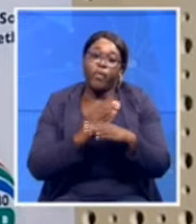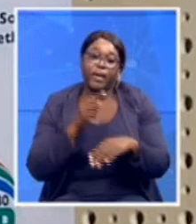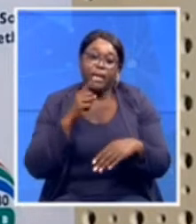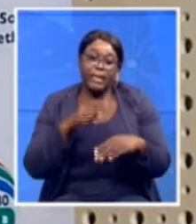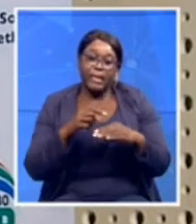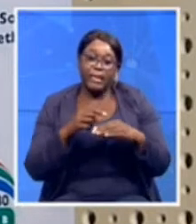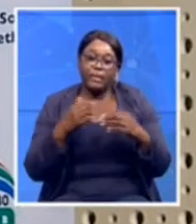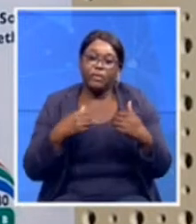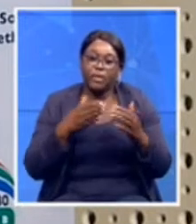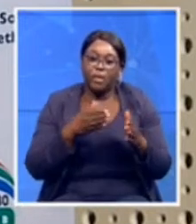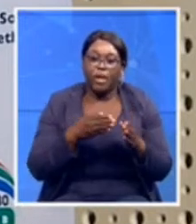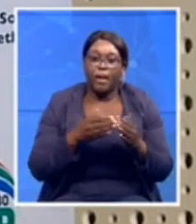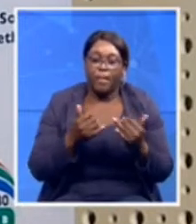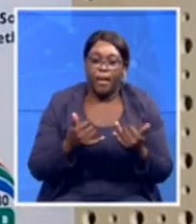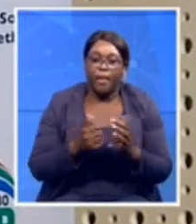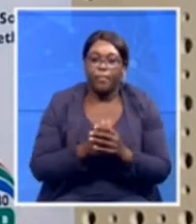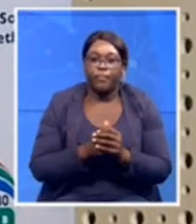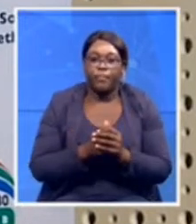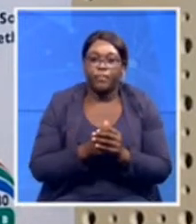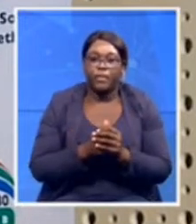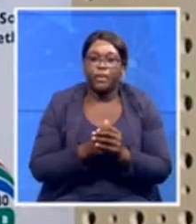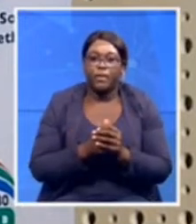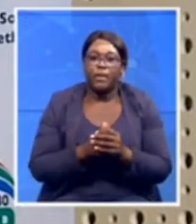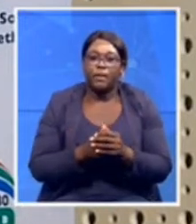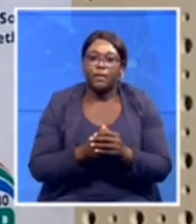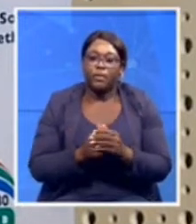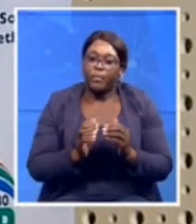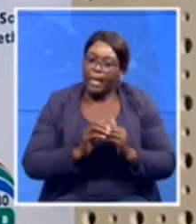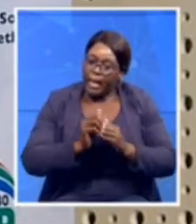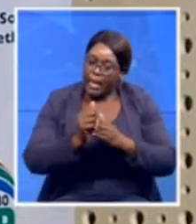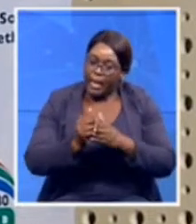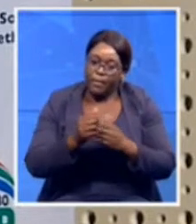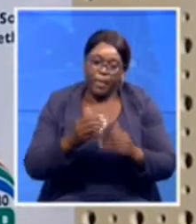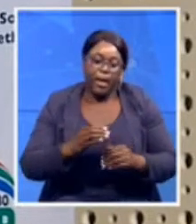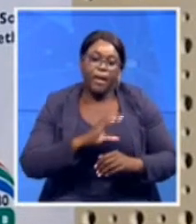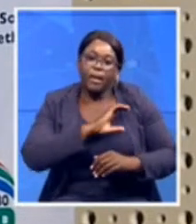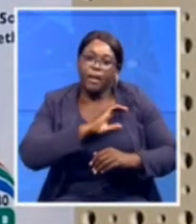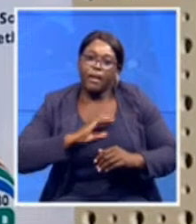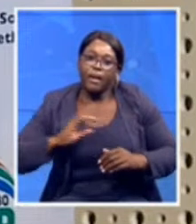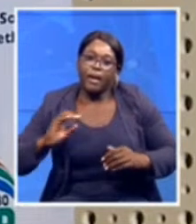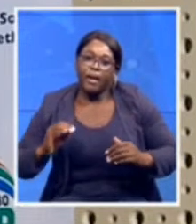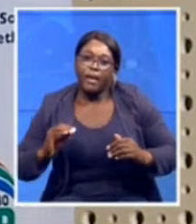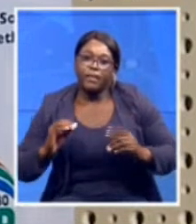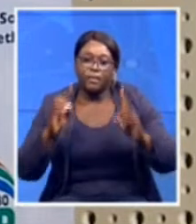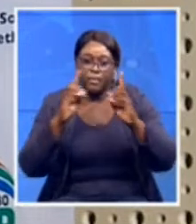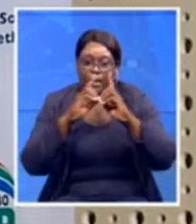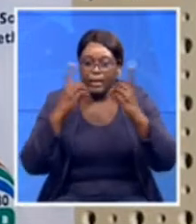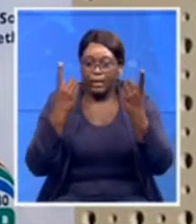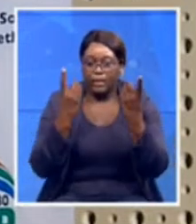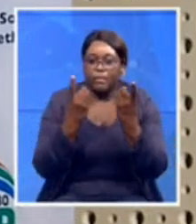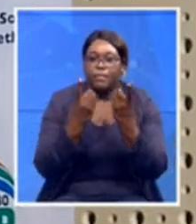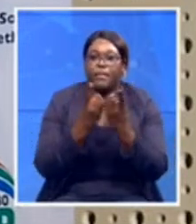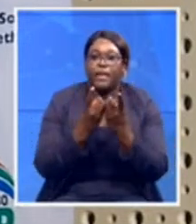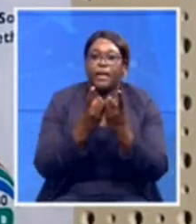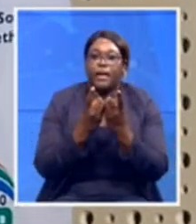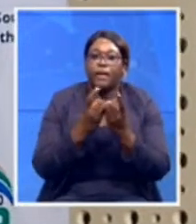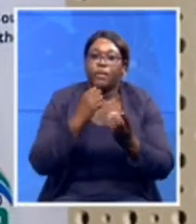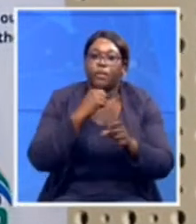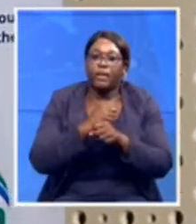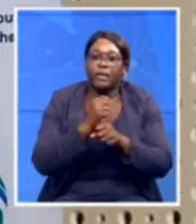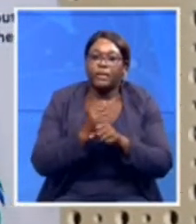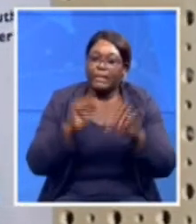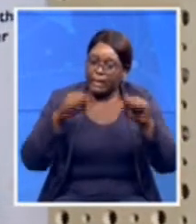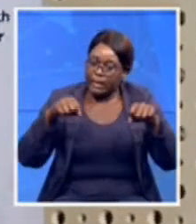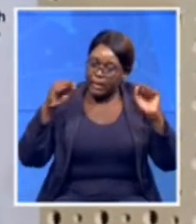by the council, and with the guidance of the department to ensure that indeed we are aligned to that. And one of the things that we are likely to